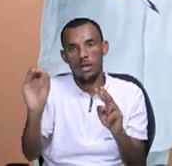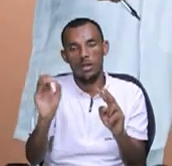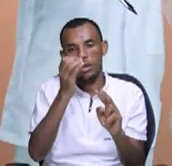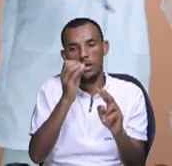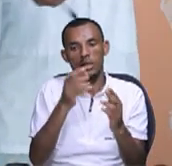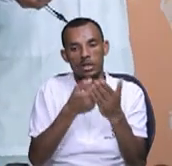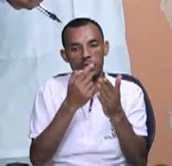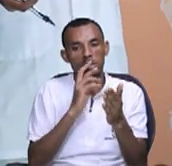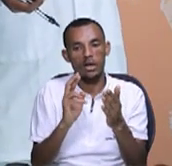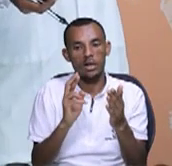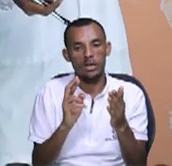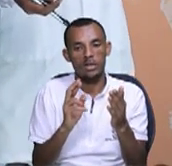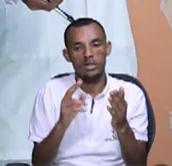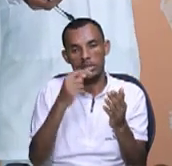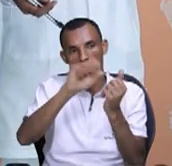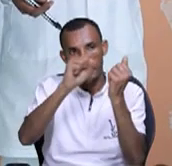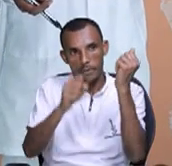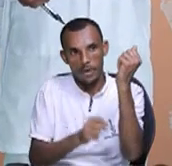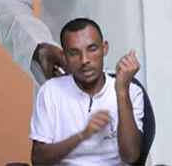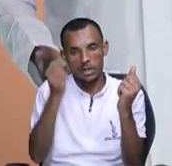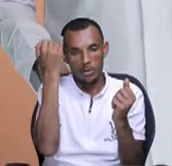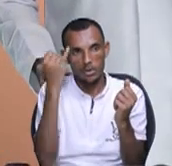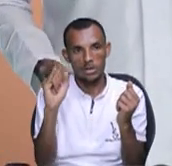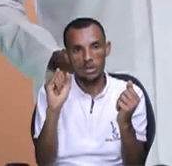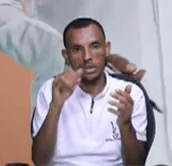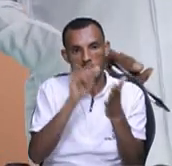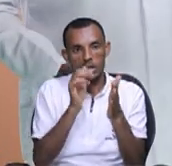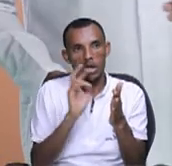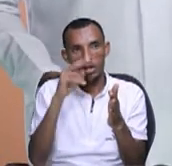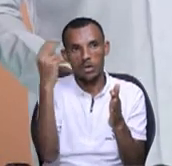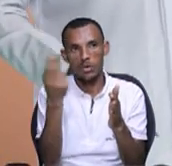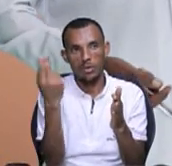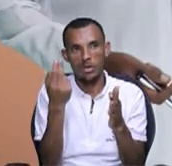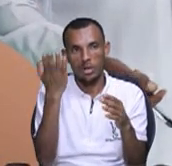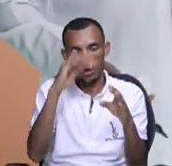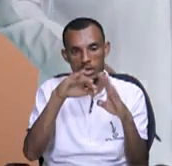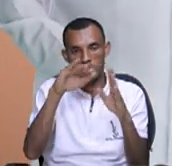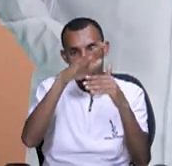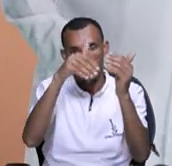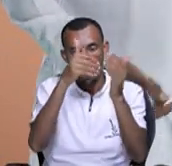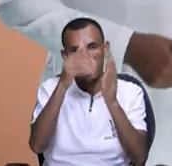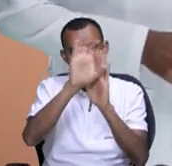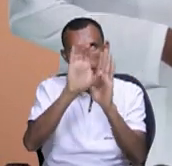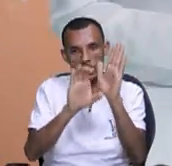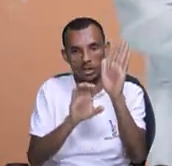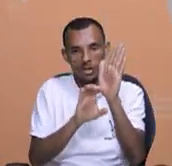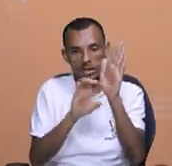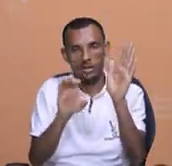180 degree. These are the basic terminologies that are used in the whole chapter.